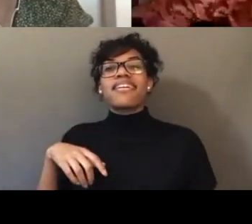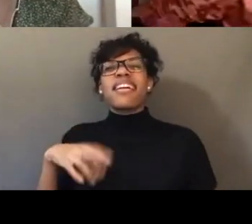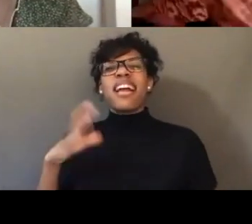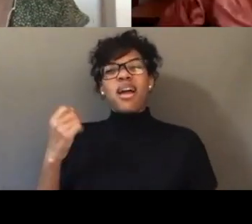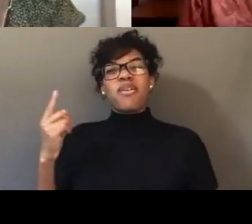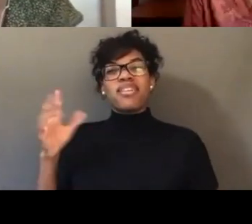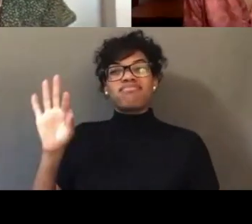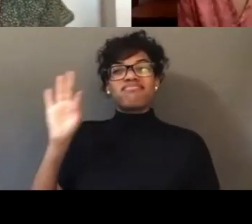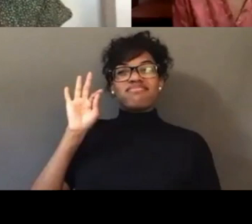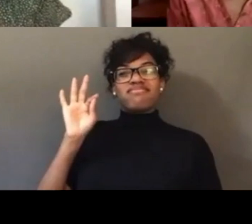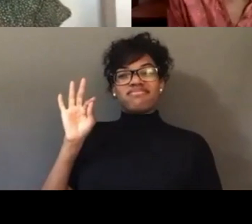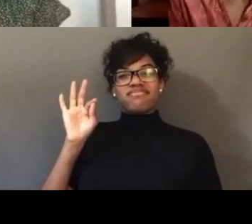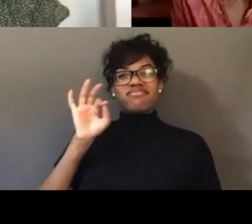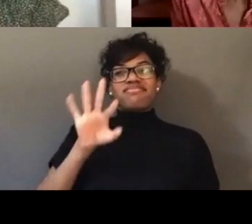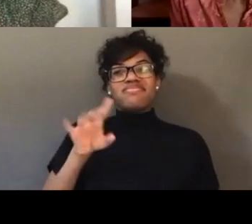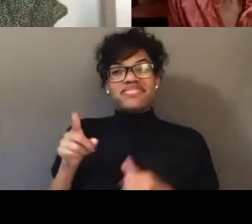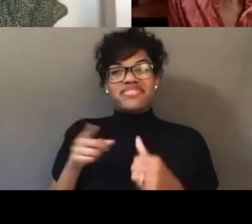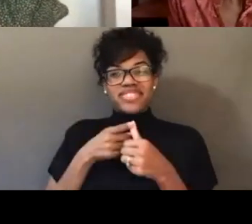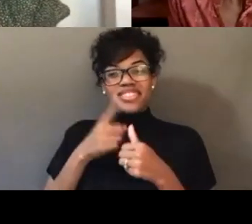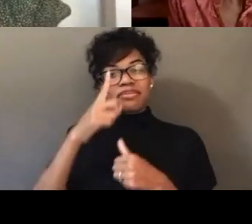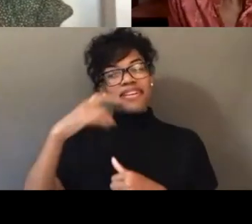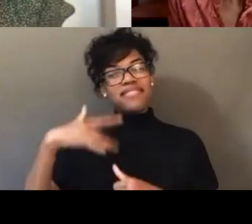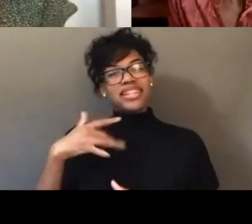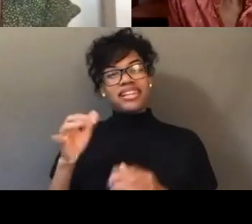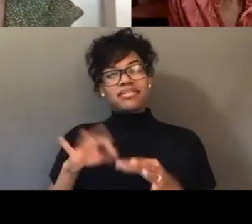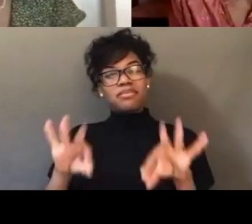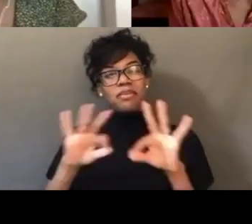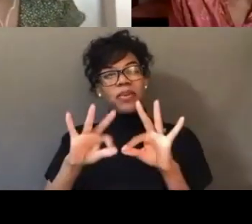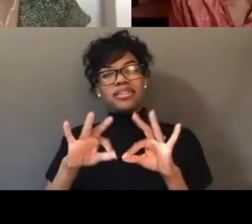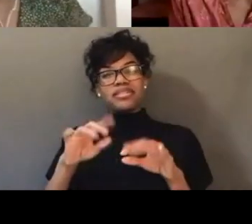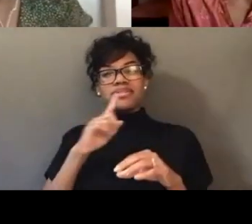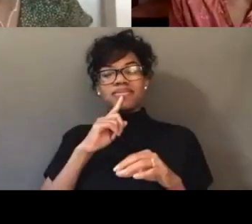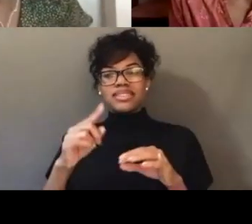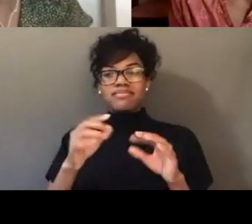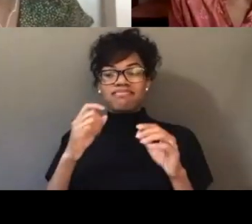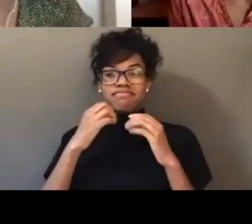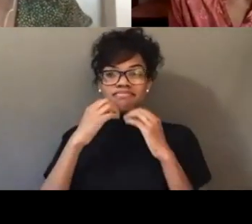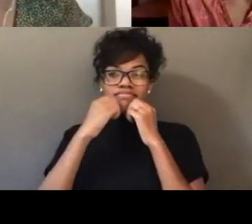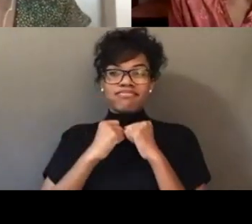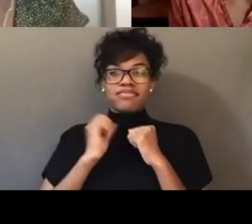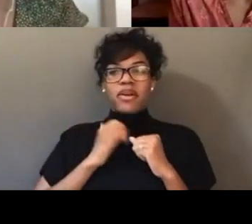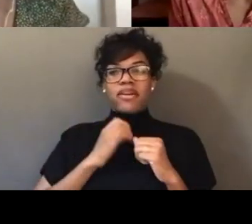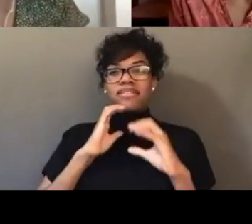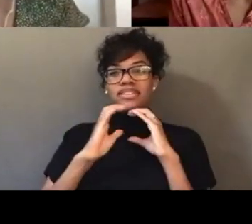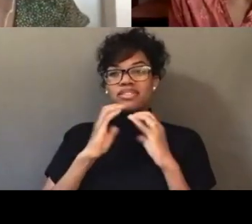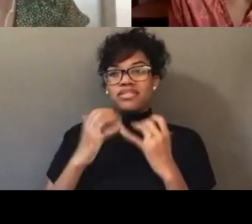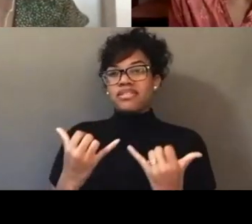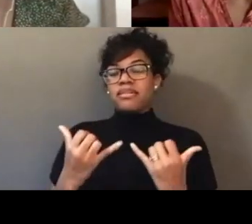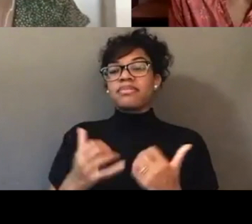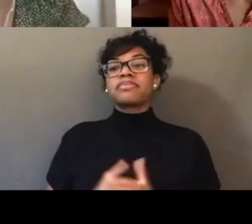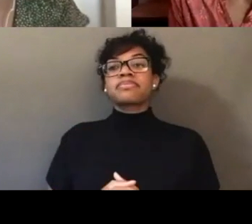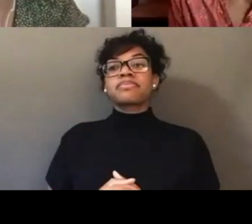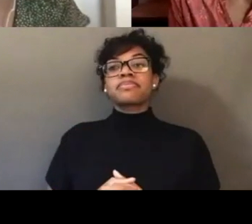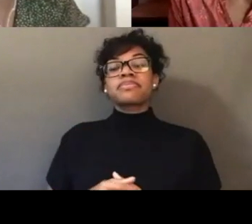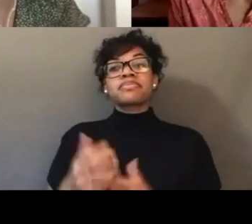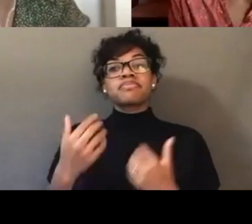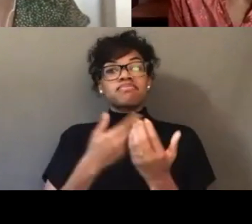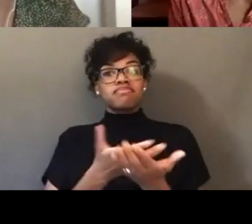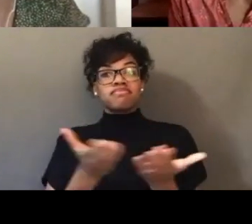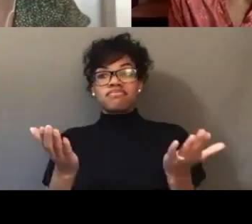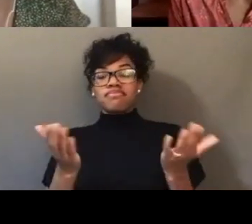it's very relevant to our conversation today. And so As I look at the panelists, what